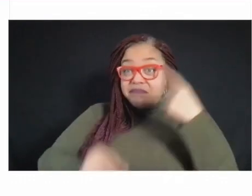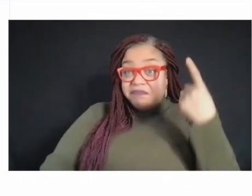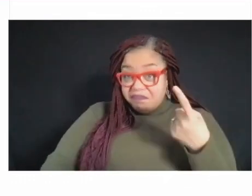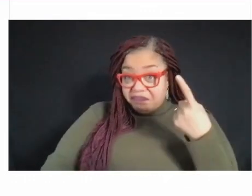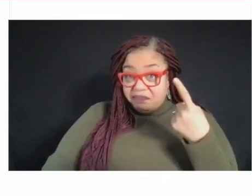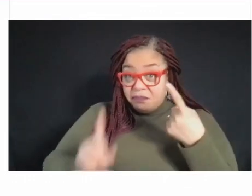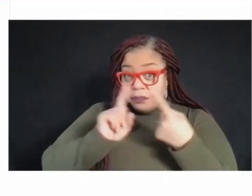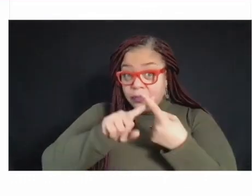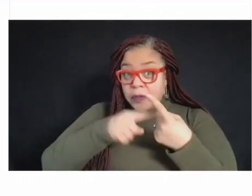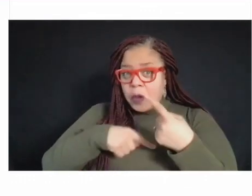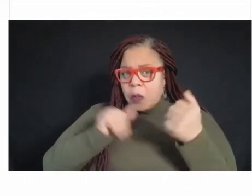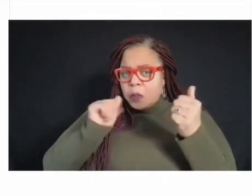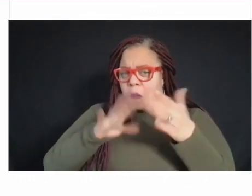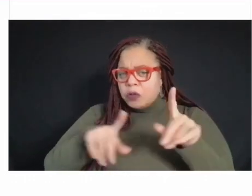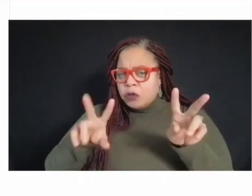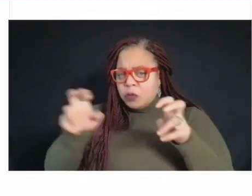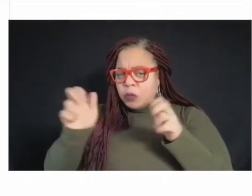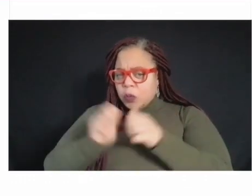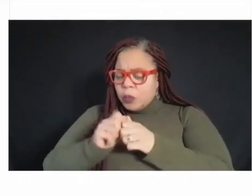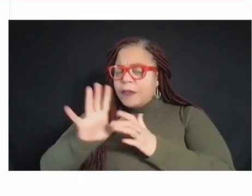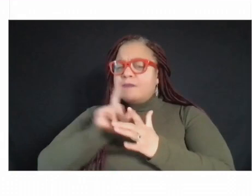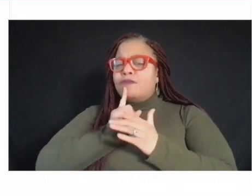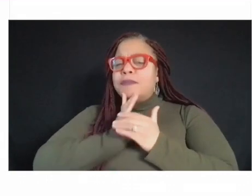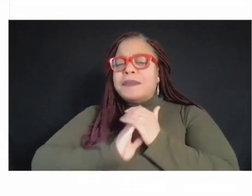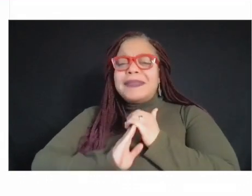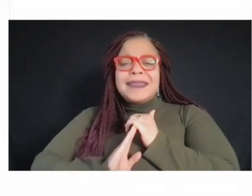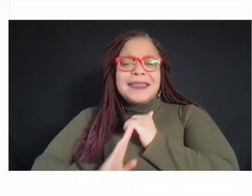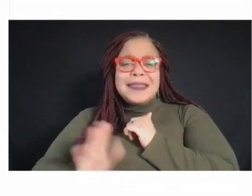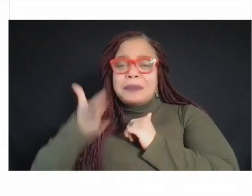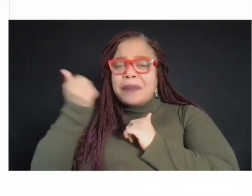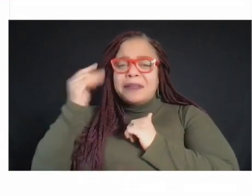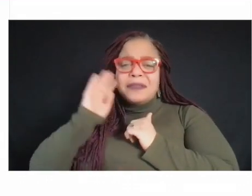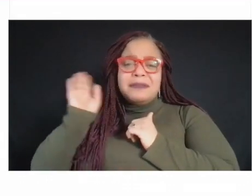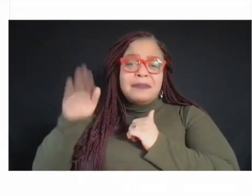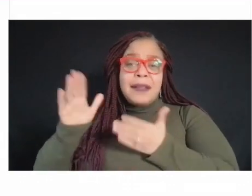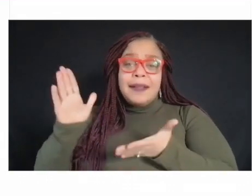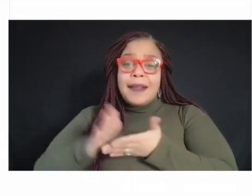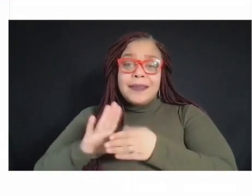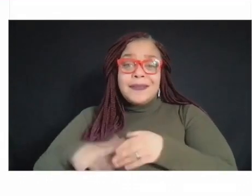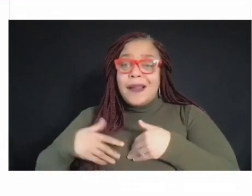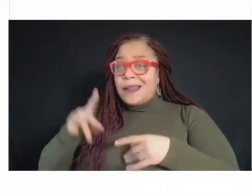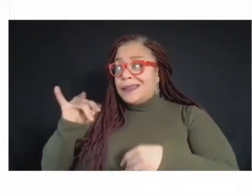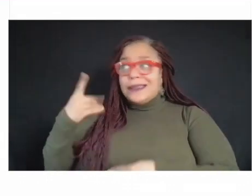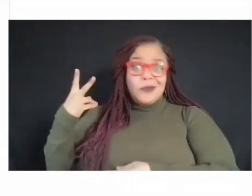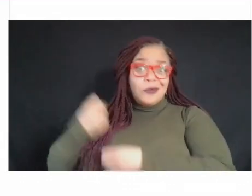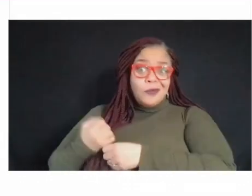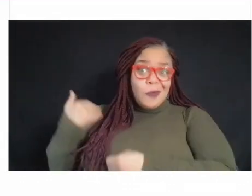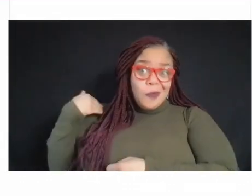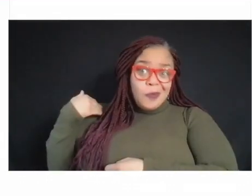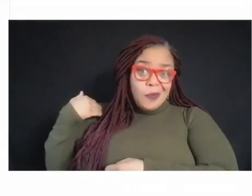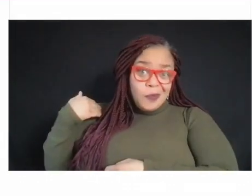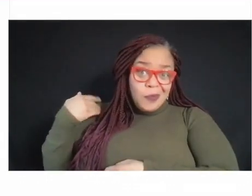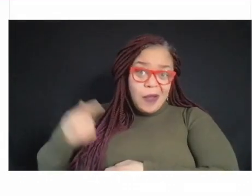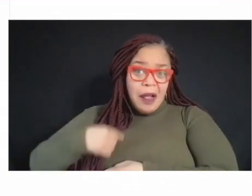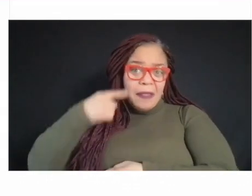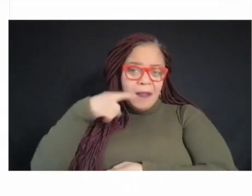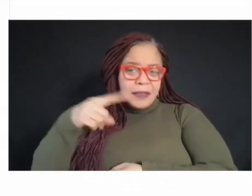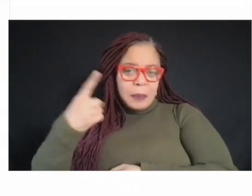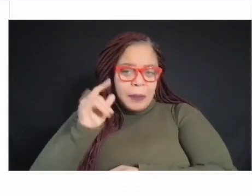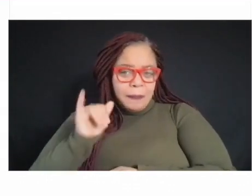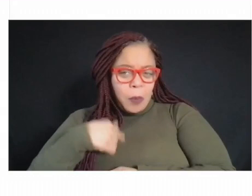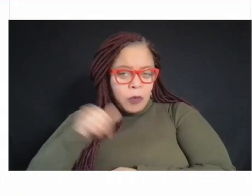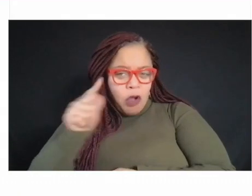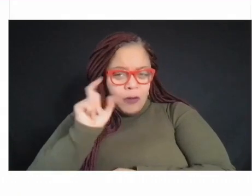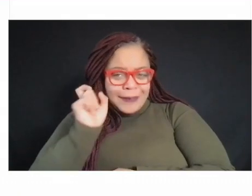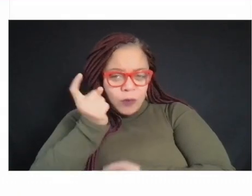I think I know less about it than I did 2 years ago. And I think this is something we all need to consider as we walk through what we